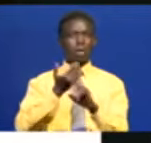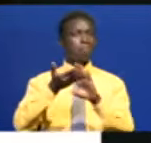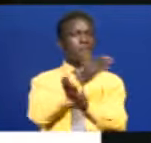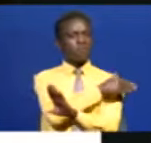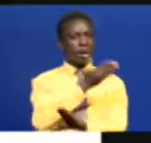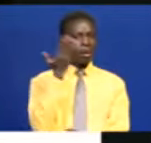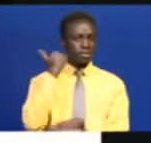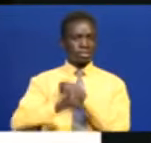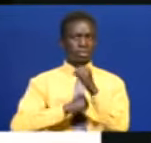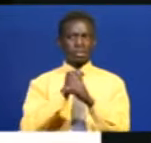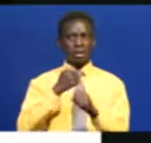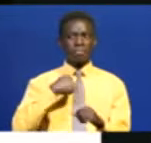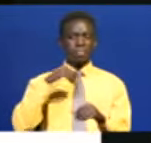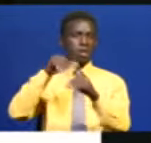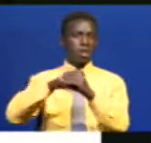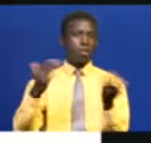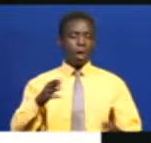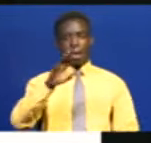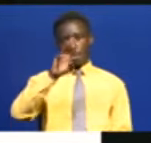last year forum, I was in Mali.